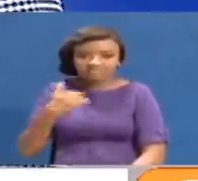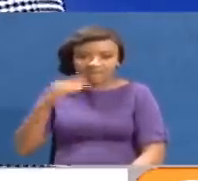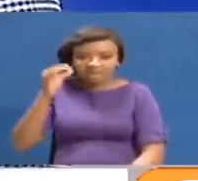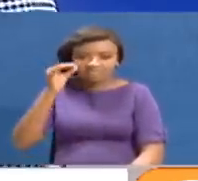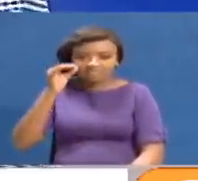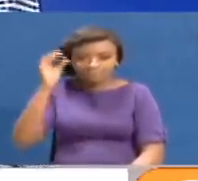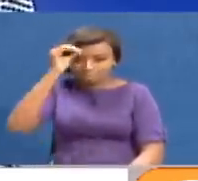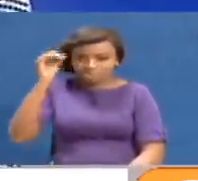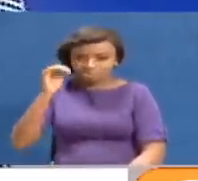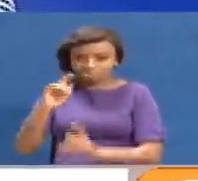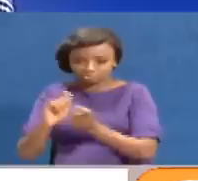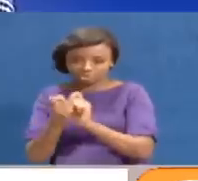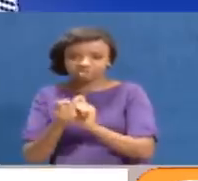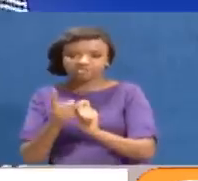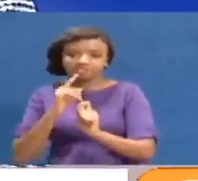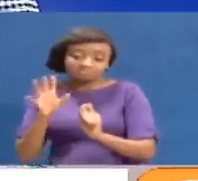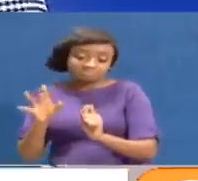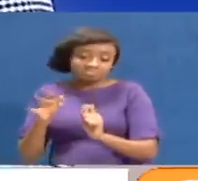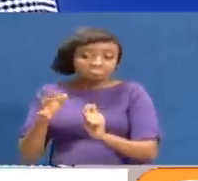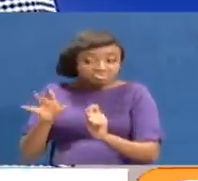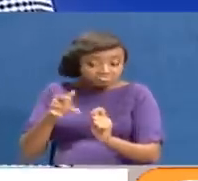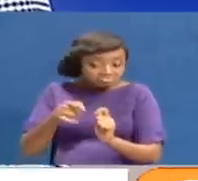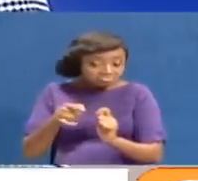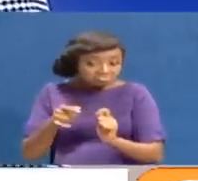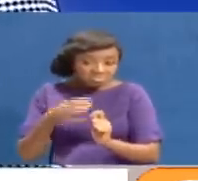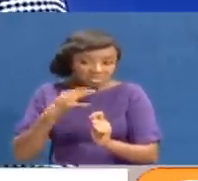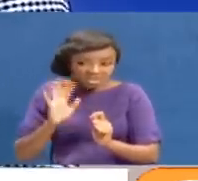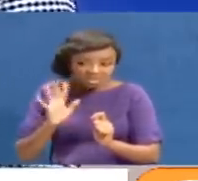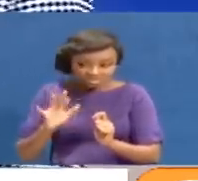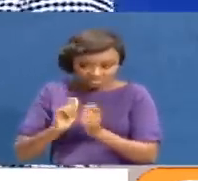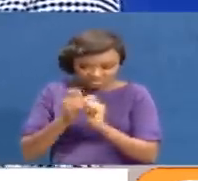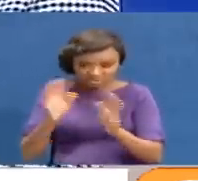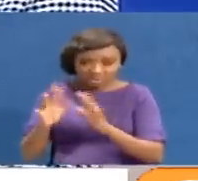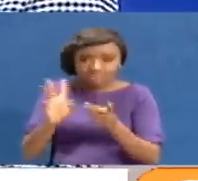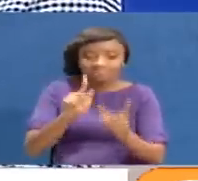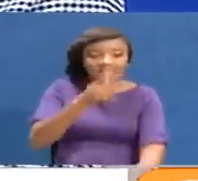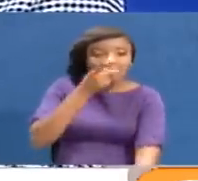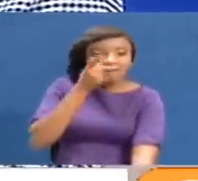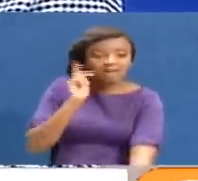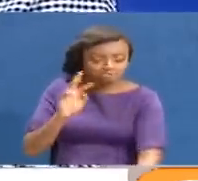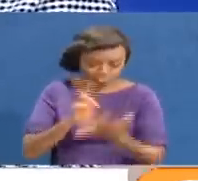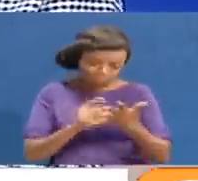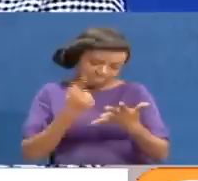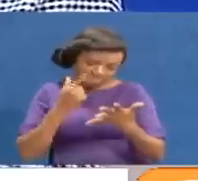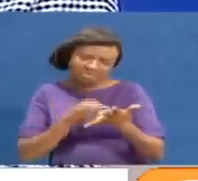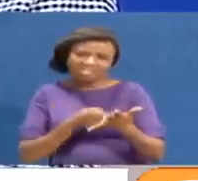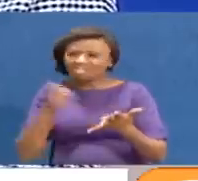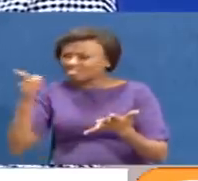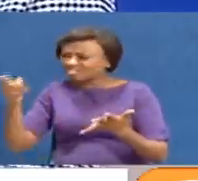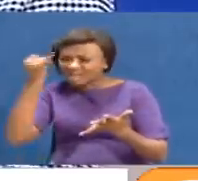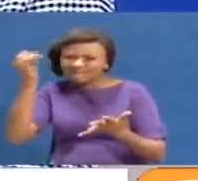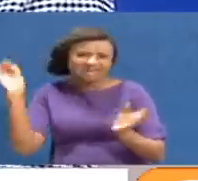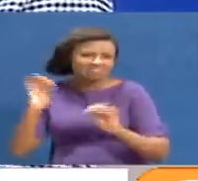an amendment. So you say, we like it, we change. The Honorable Kalonzo Musyoka looks at it and said, I don't like what he